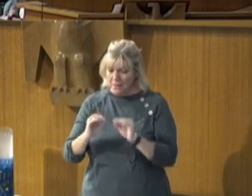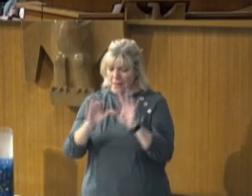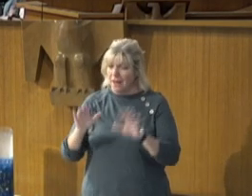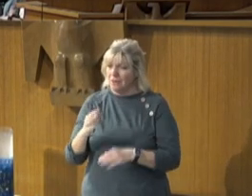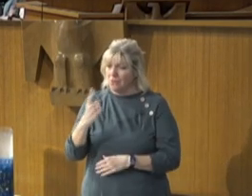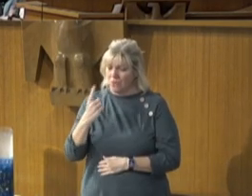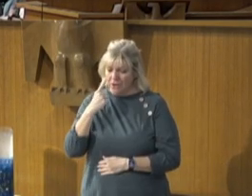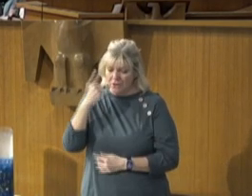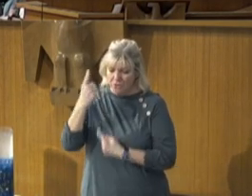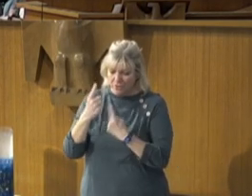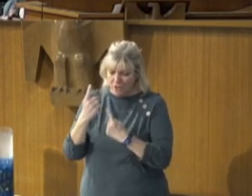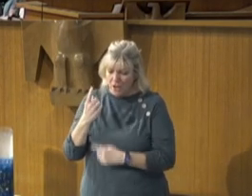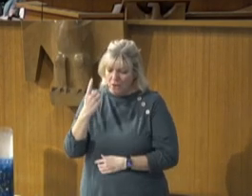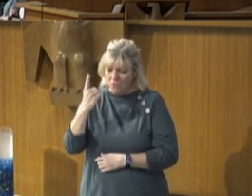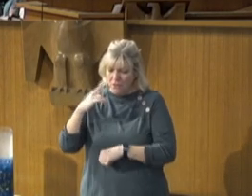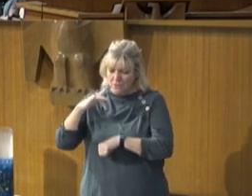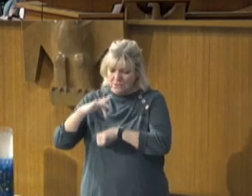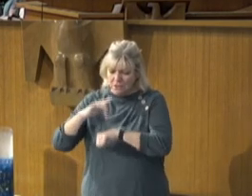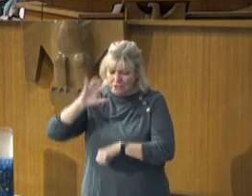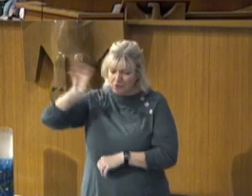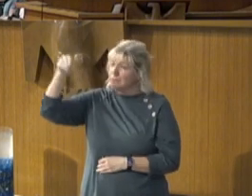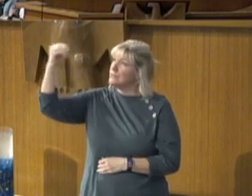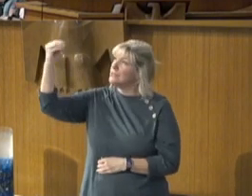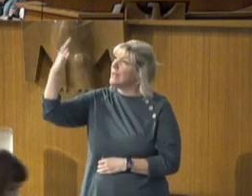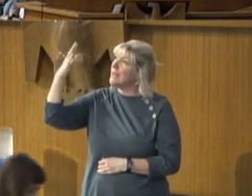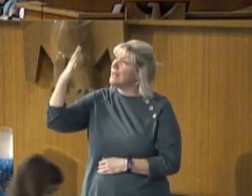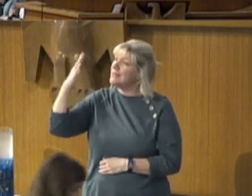thought, a singular touch of